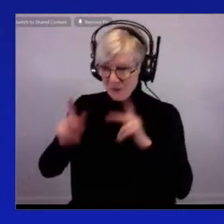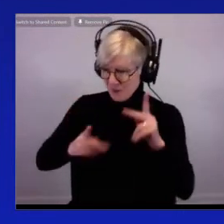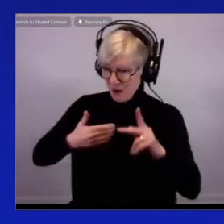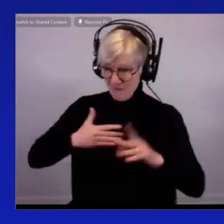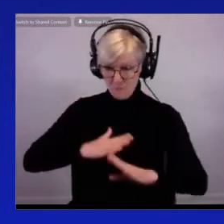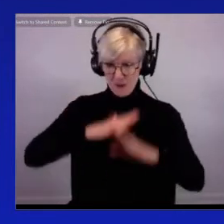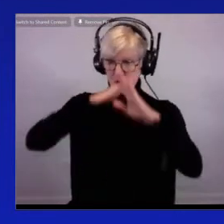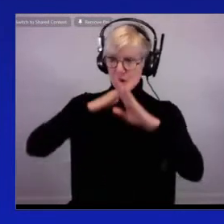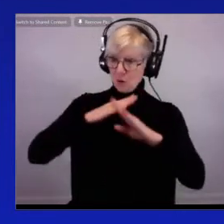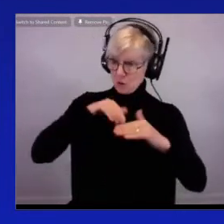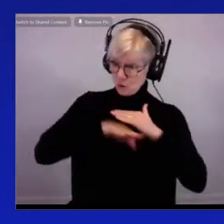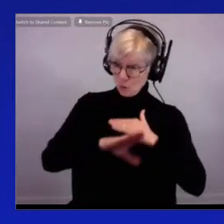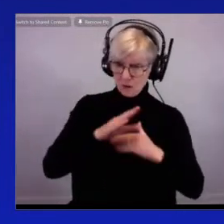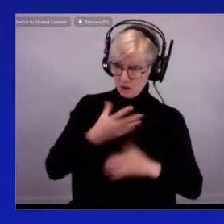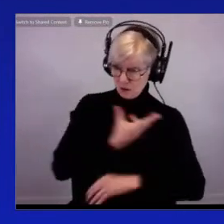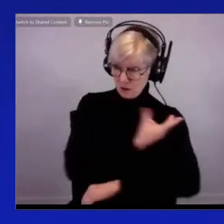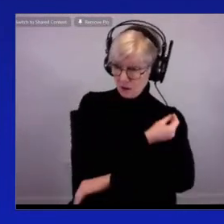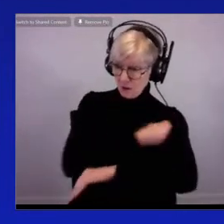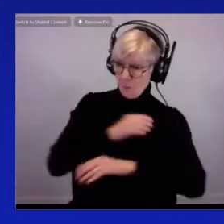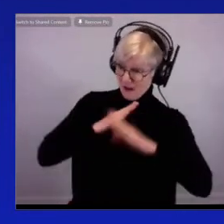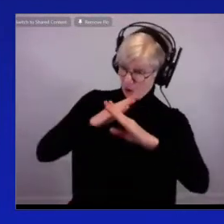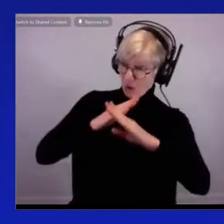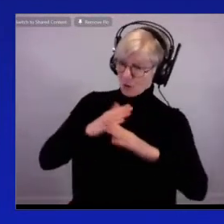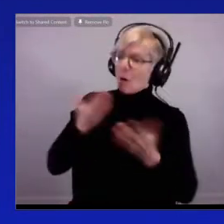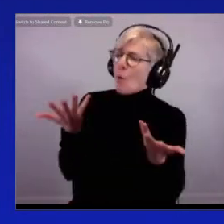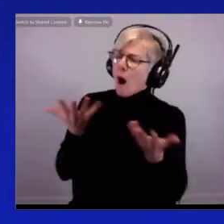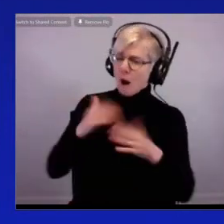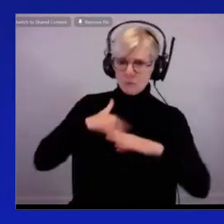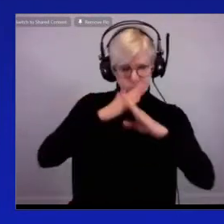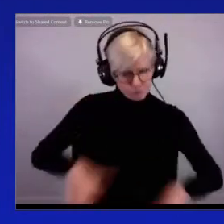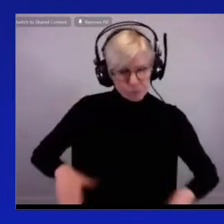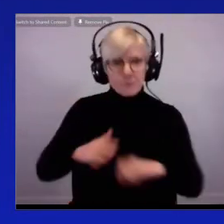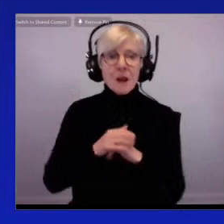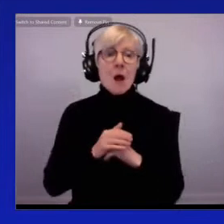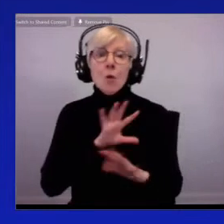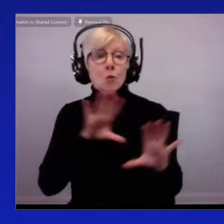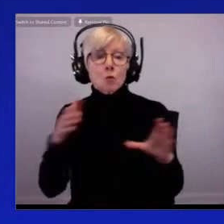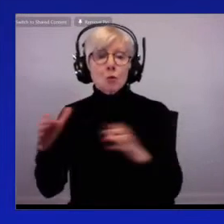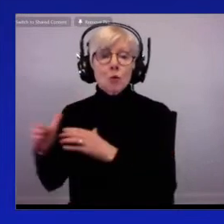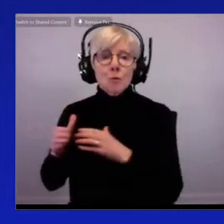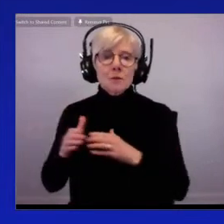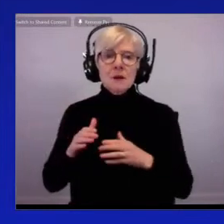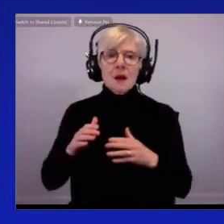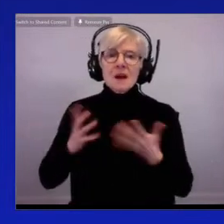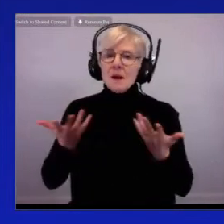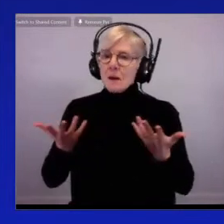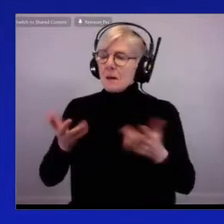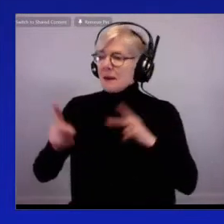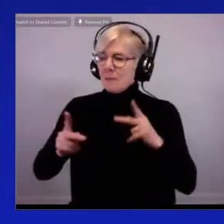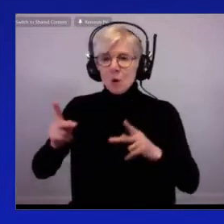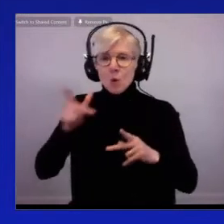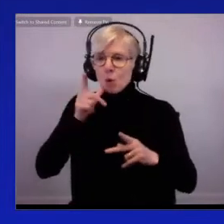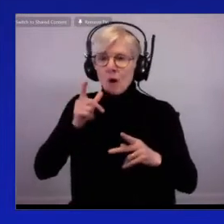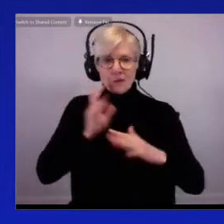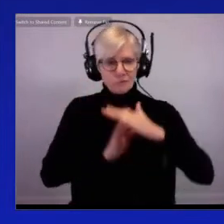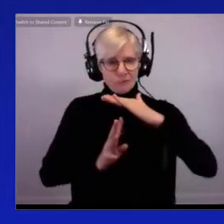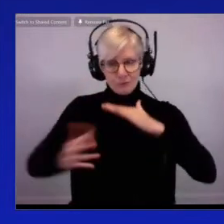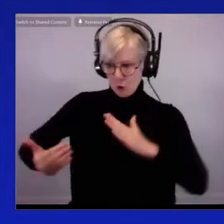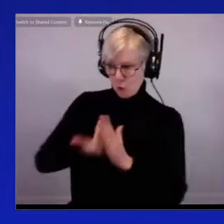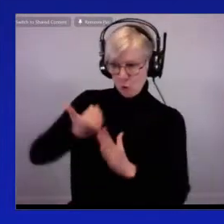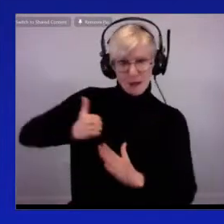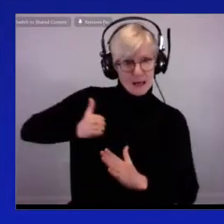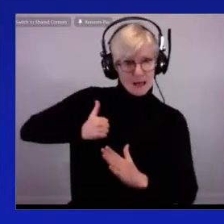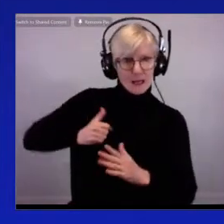vaccination. So the groups included are from populations such as newcomers,